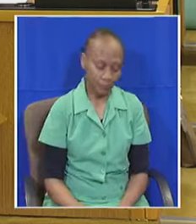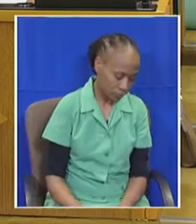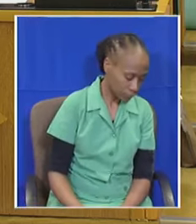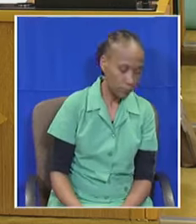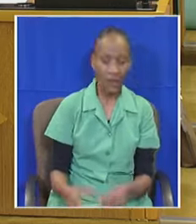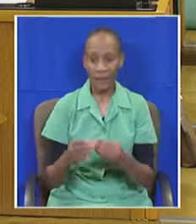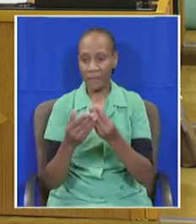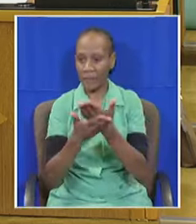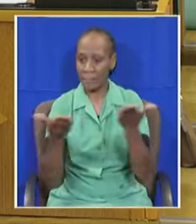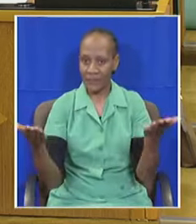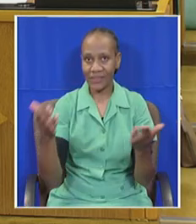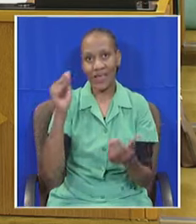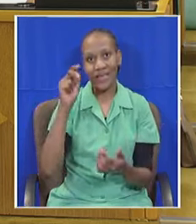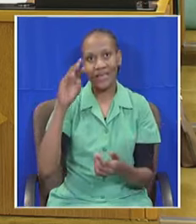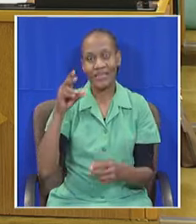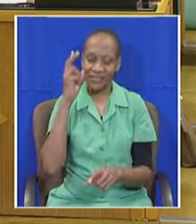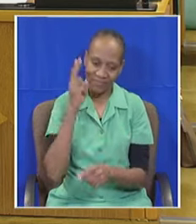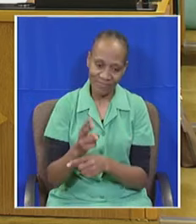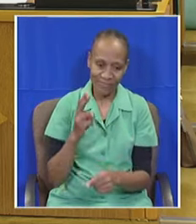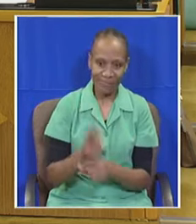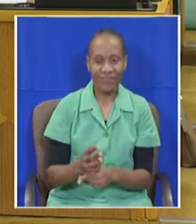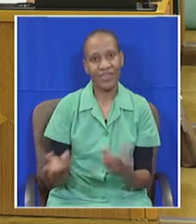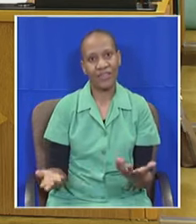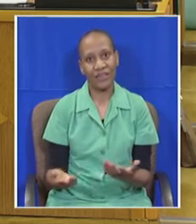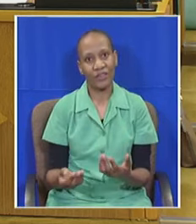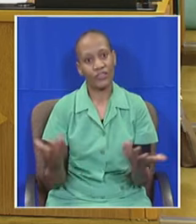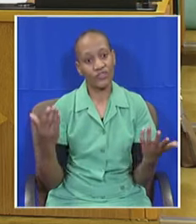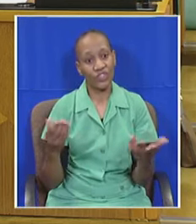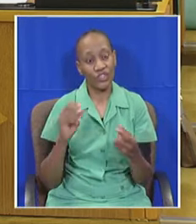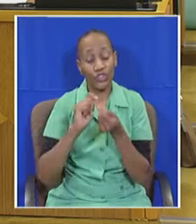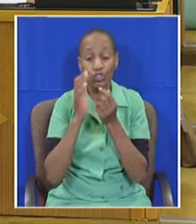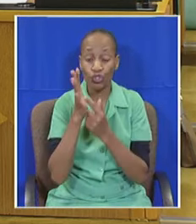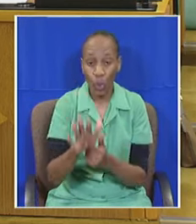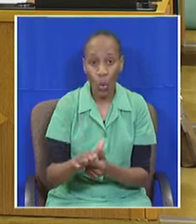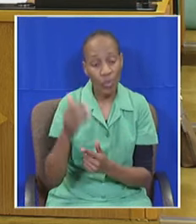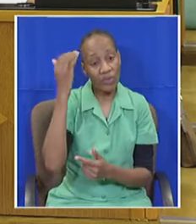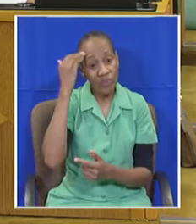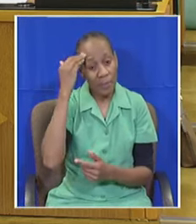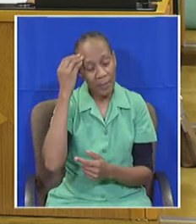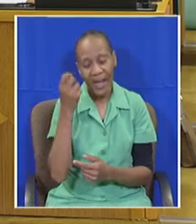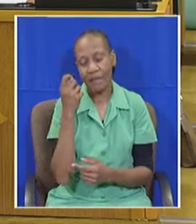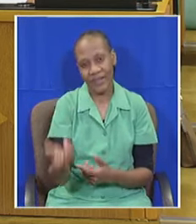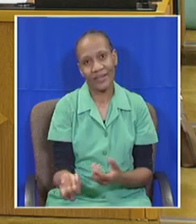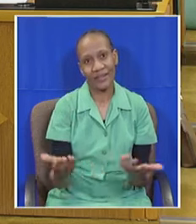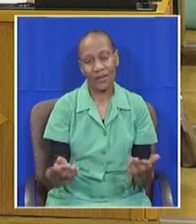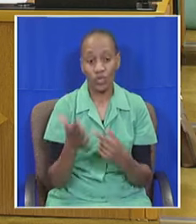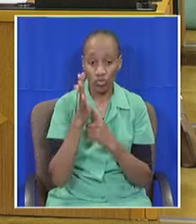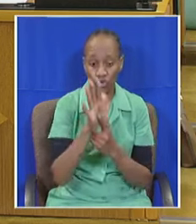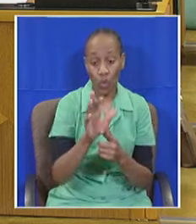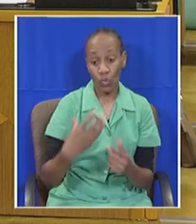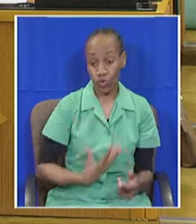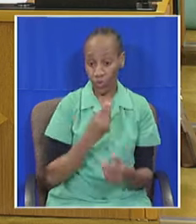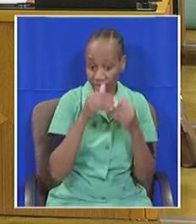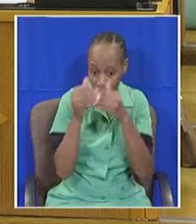Honorable members, the ANC has once again exposed its intellectual bankruptcy. They have shown that they do not care about the youth of South